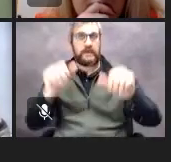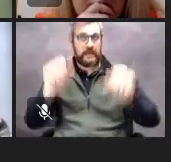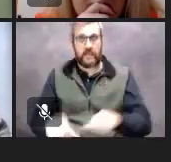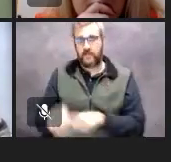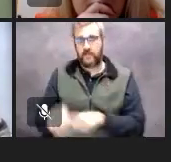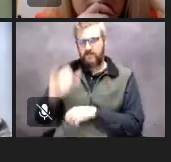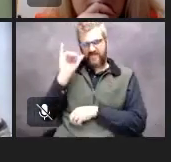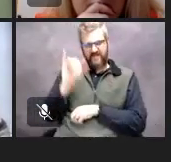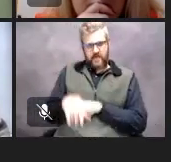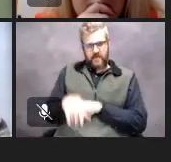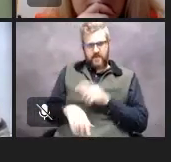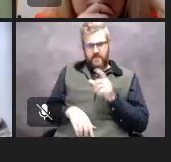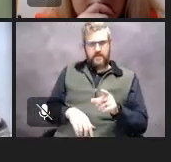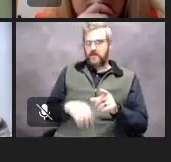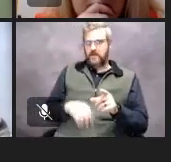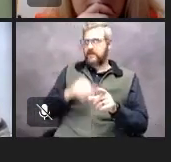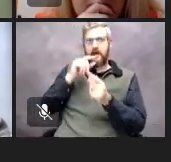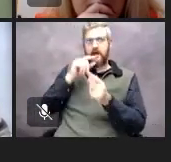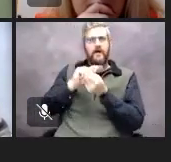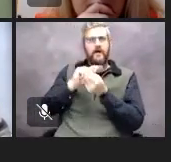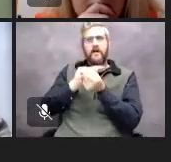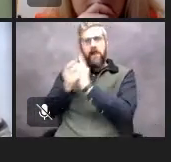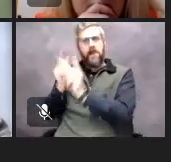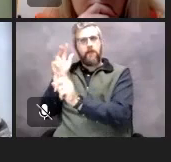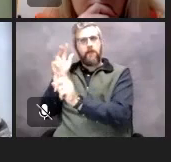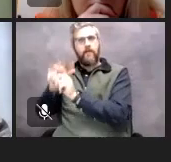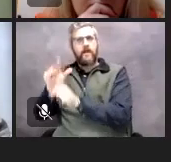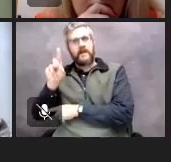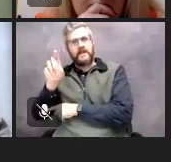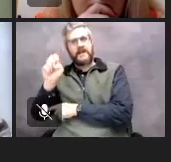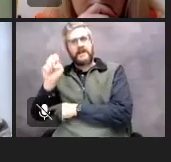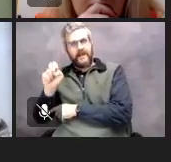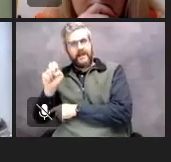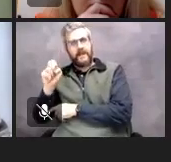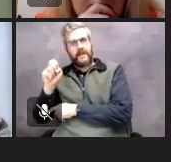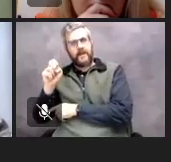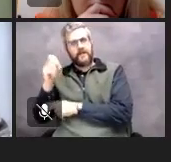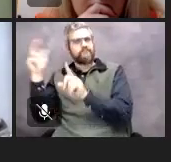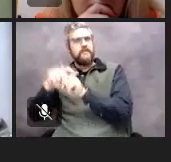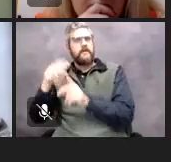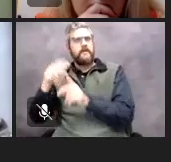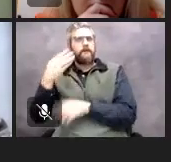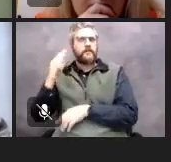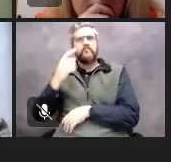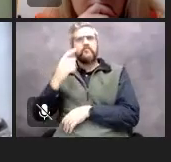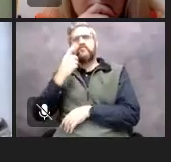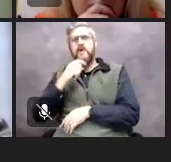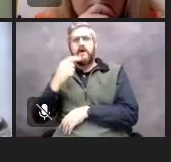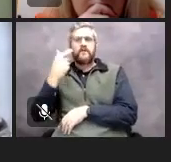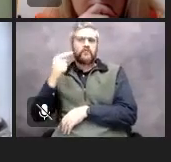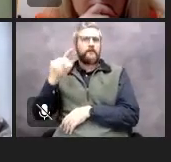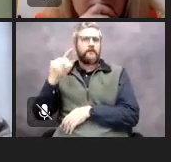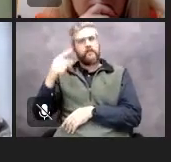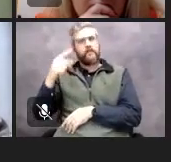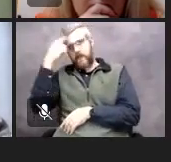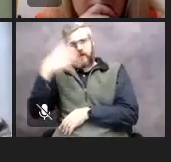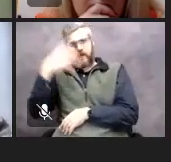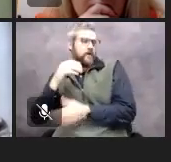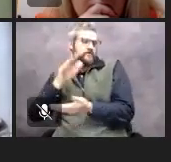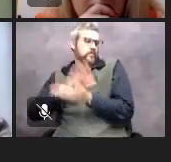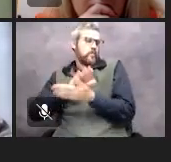doesn't translate into Kentucky Department of Education, putting us under the blue school, red, yellow, green, purple, black, white, whatever